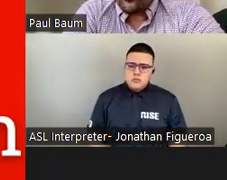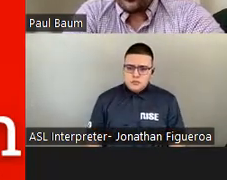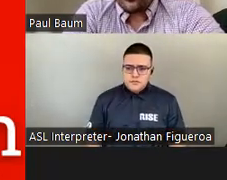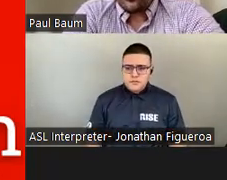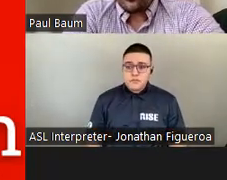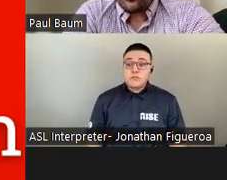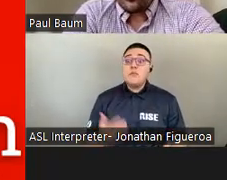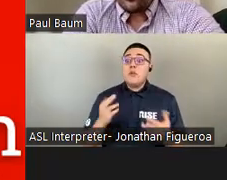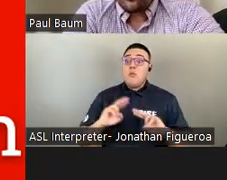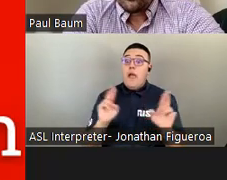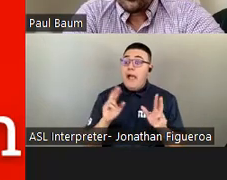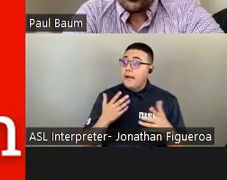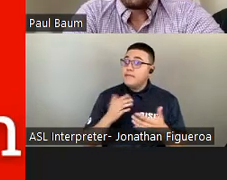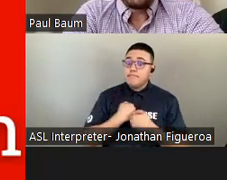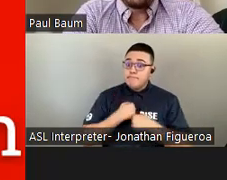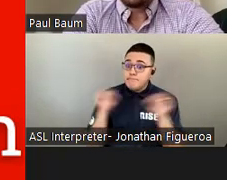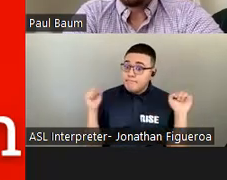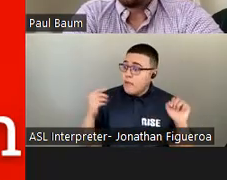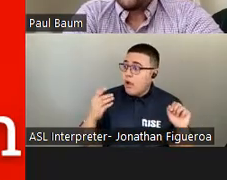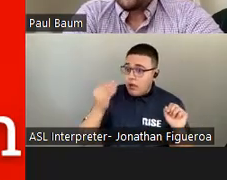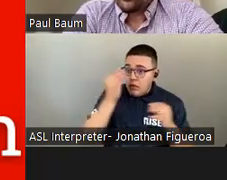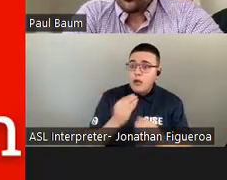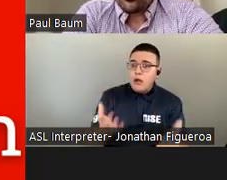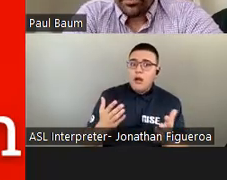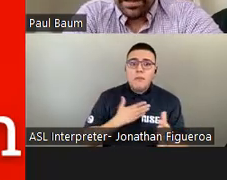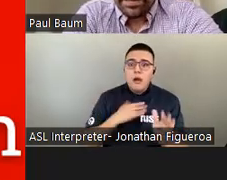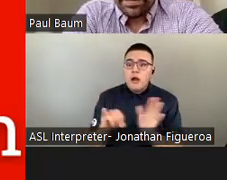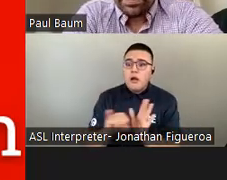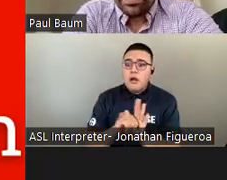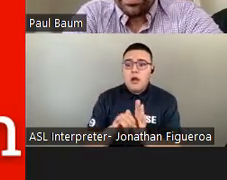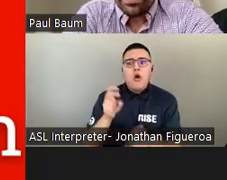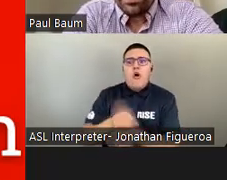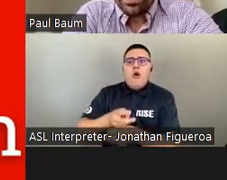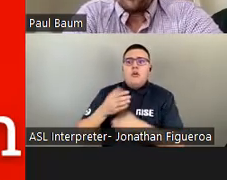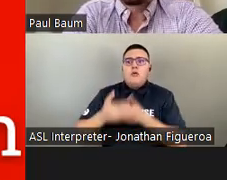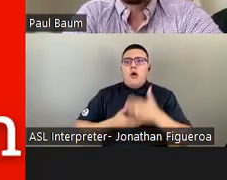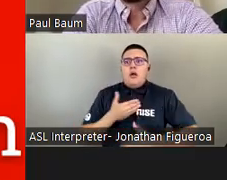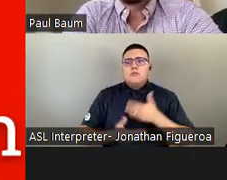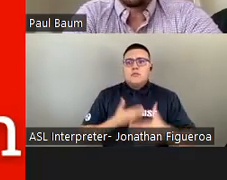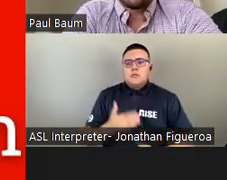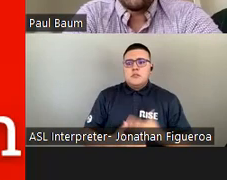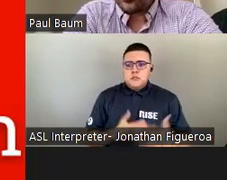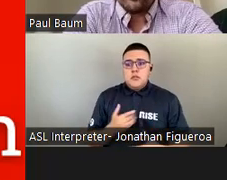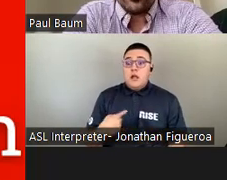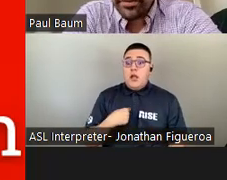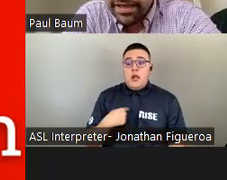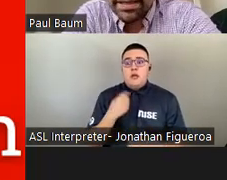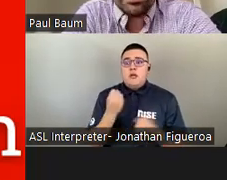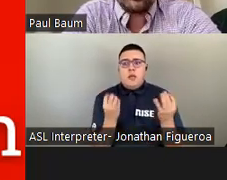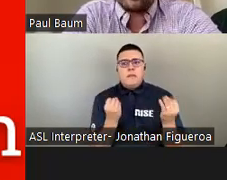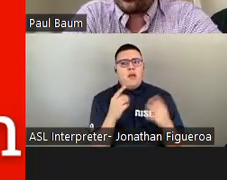Coming out can be a very, very hard process. I've probably worked with